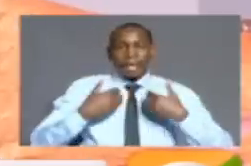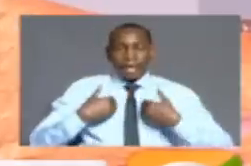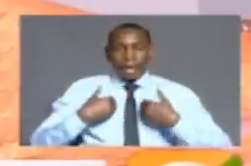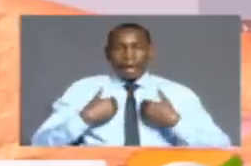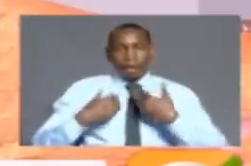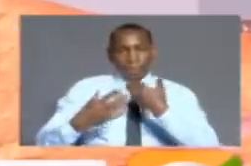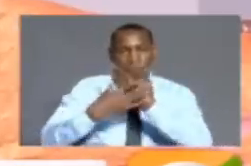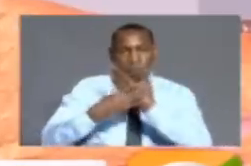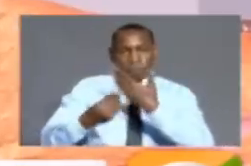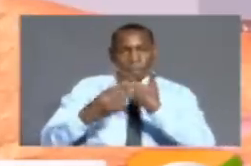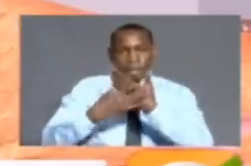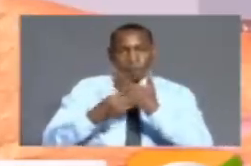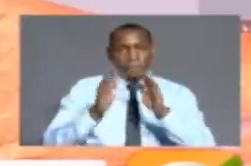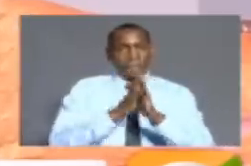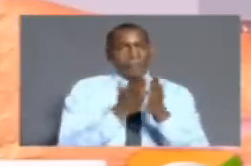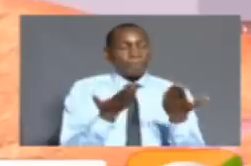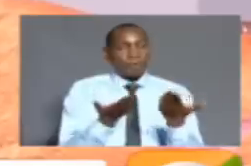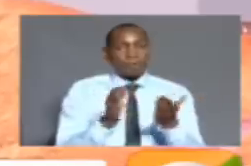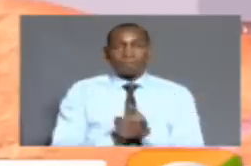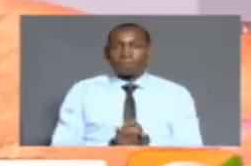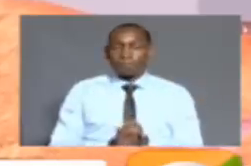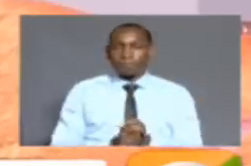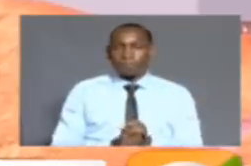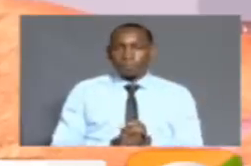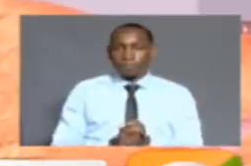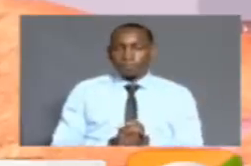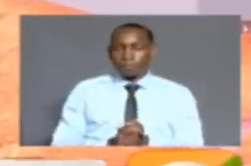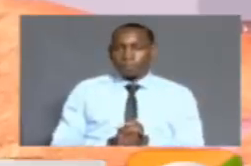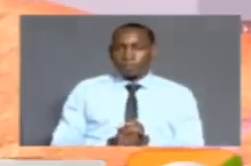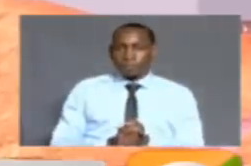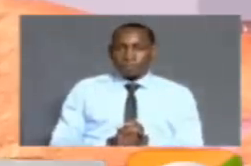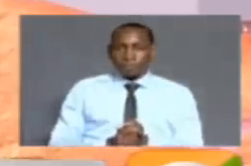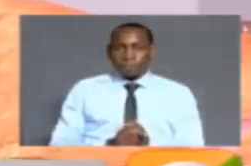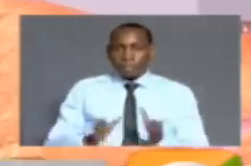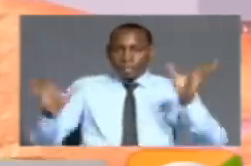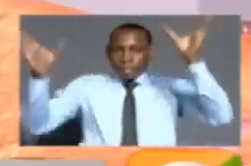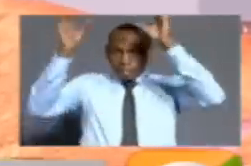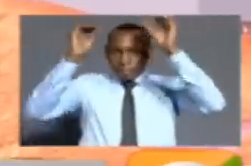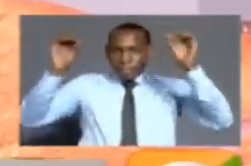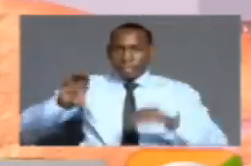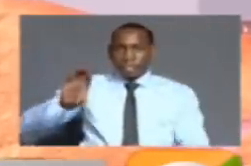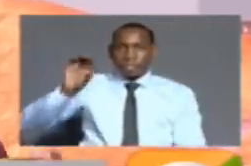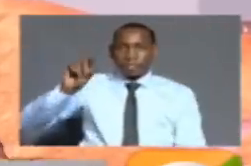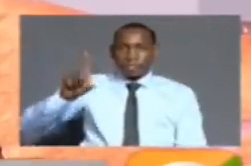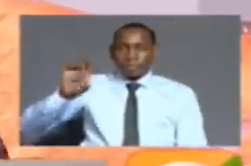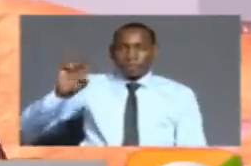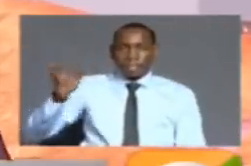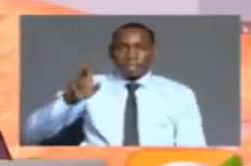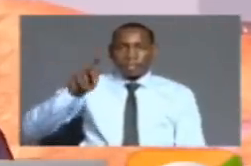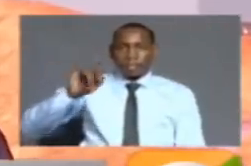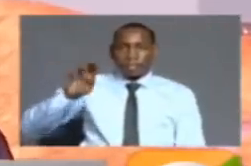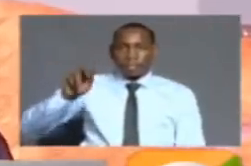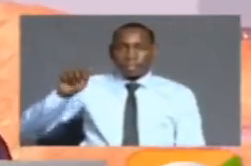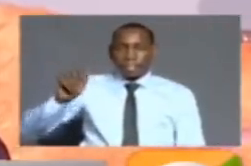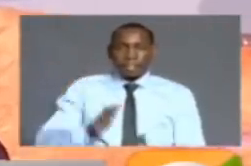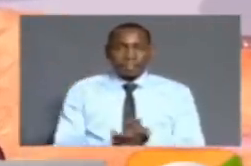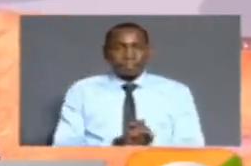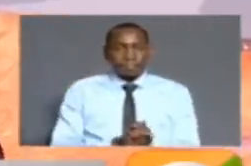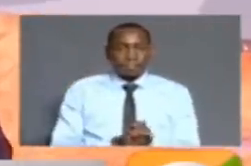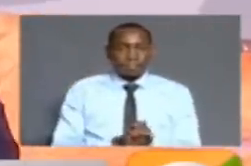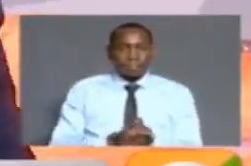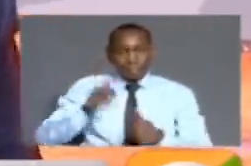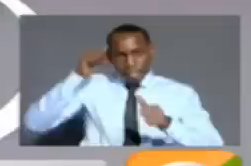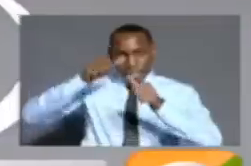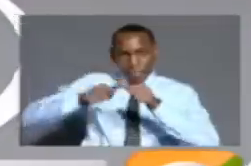book. Very good. Can you see that, President Ole Kina? Ole Kina. Absolutely. Just remember us when you become president.